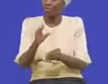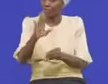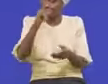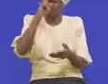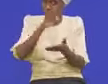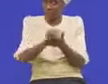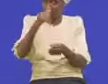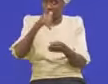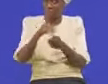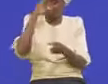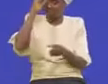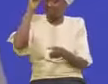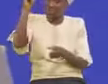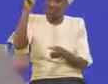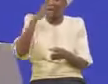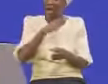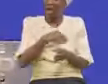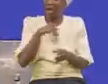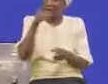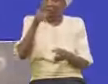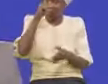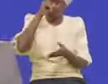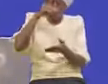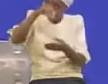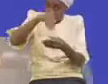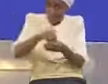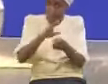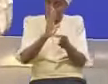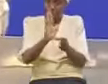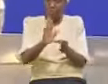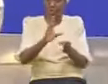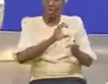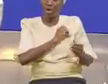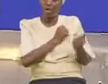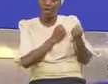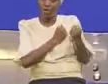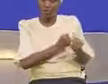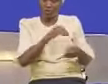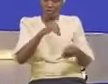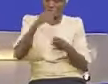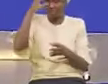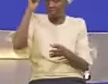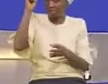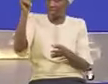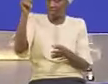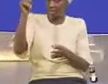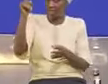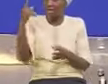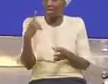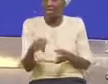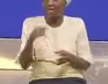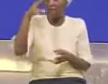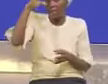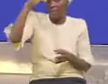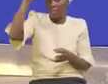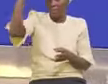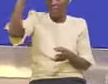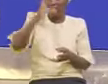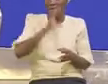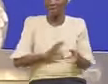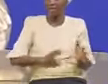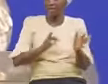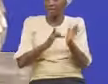Ayele don dengu. And you put your confidence in him. Ayele don jiremu. The man Christ Jesus.